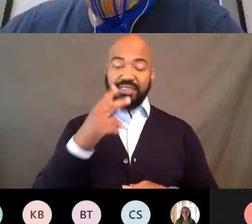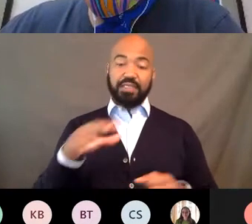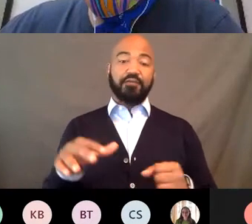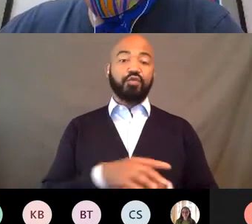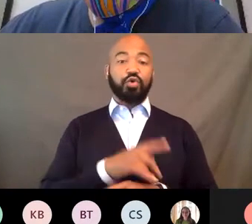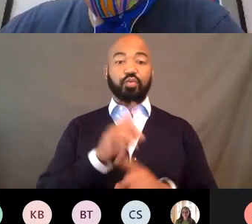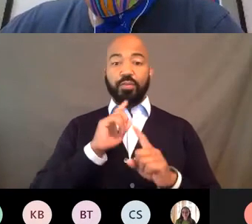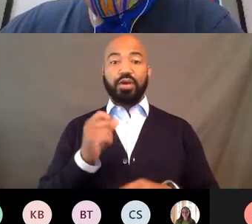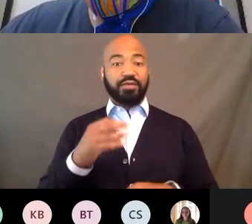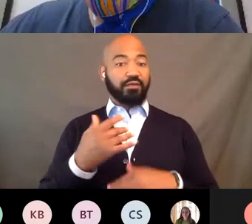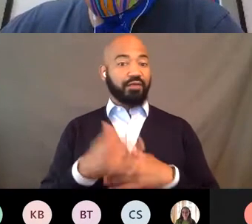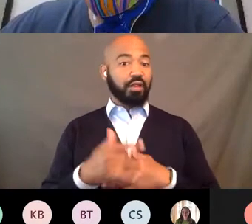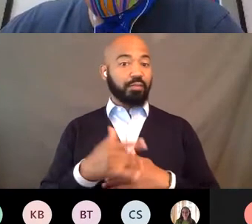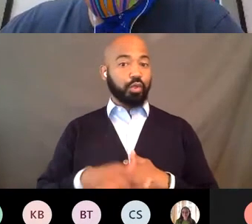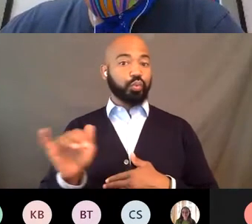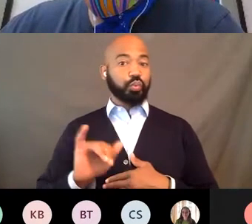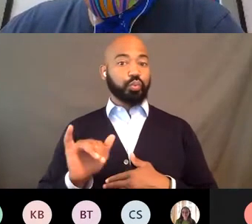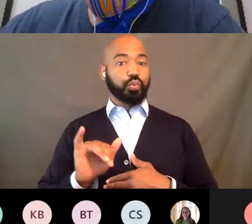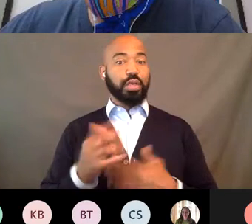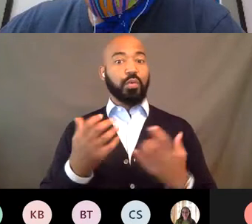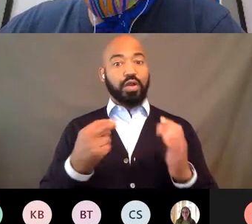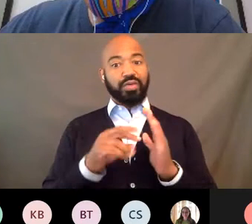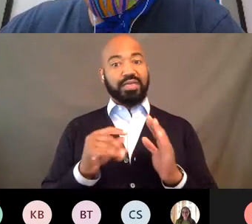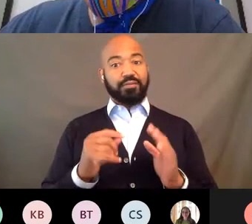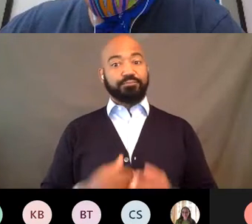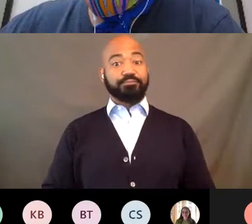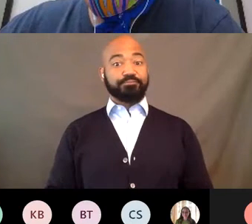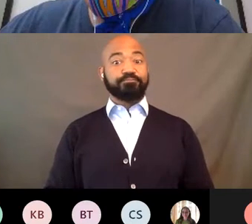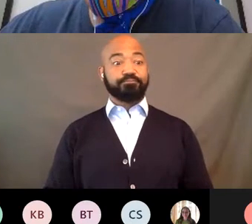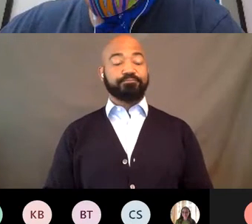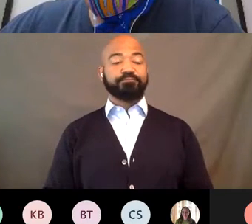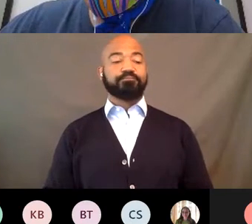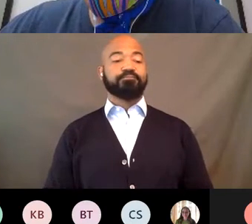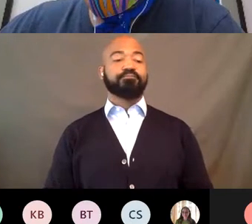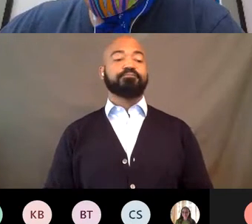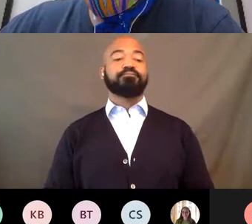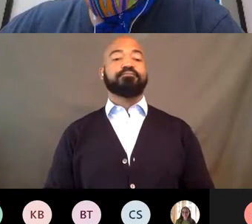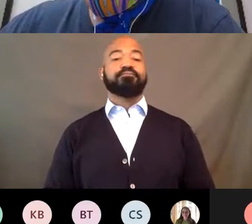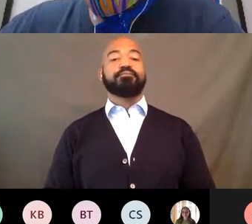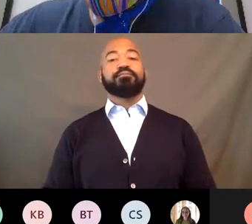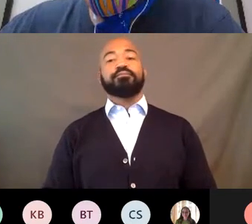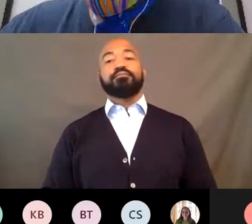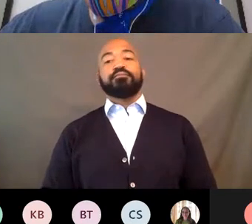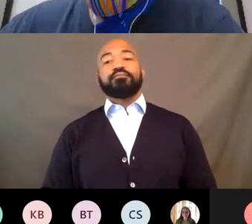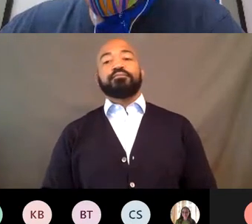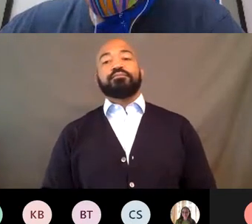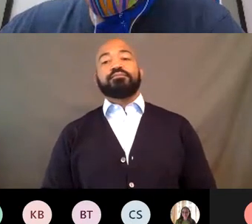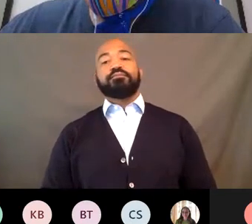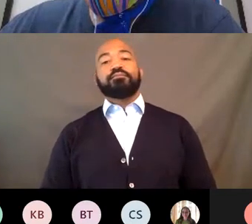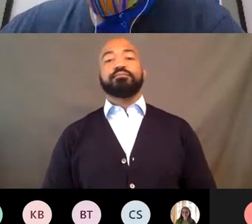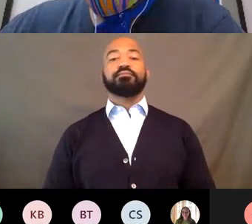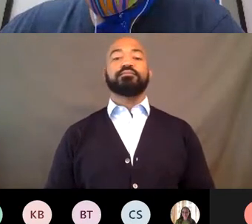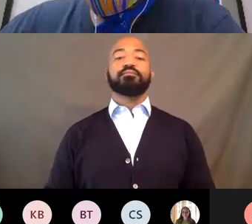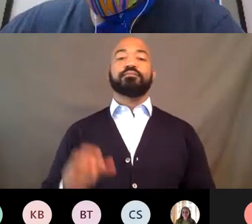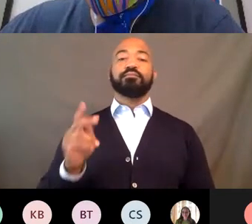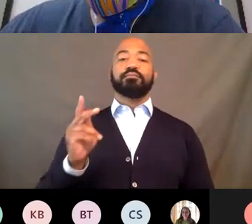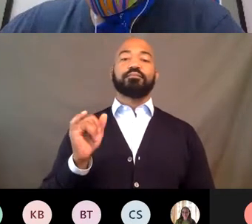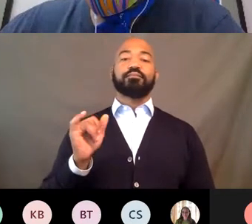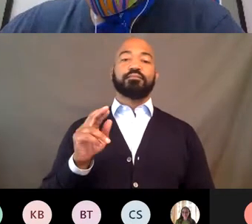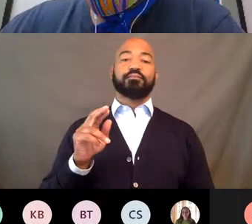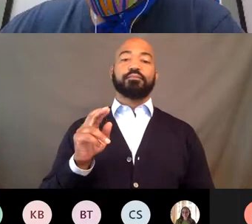available somewhere, and I'd love to read that. So thank you. Thank you, Nicholas. Yeah, I